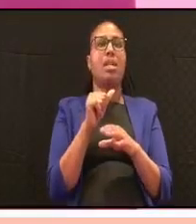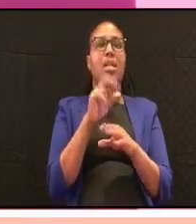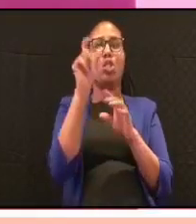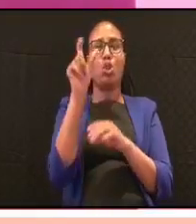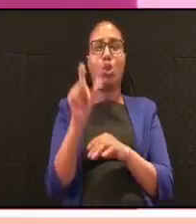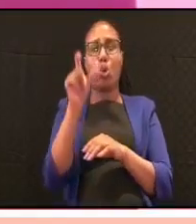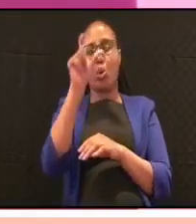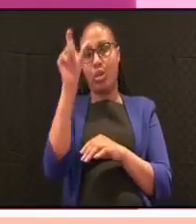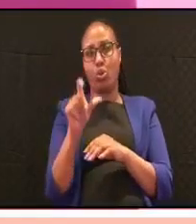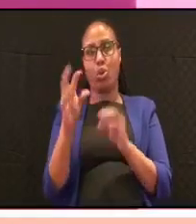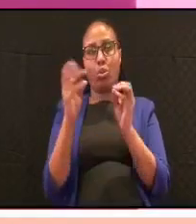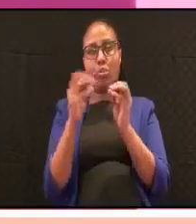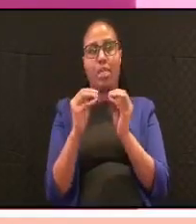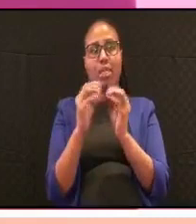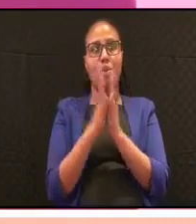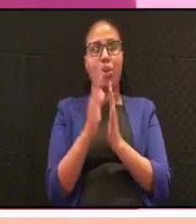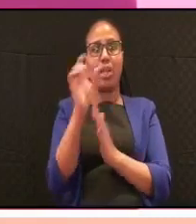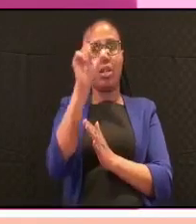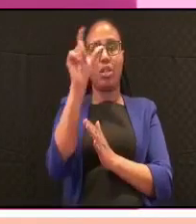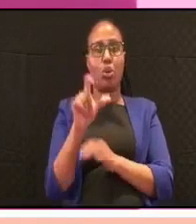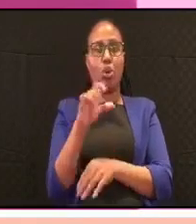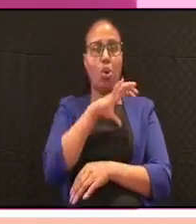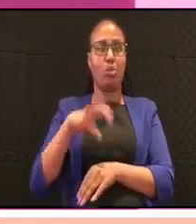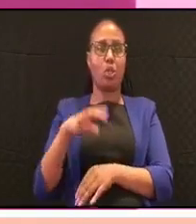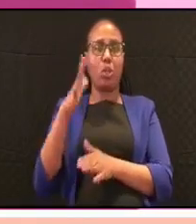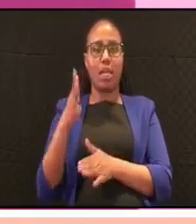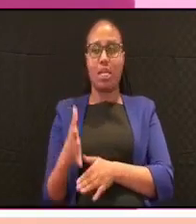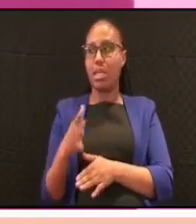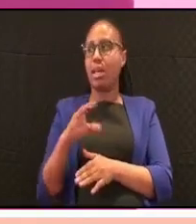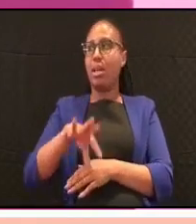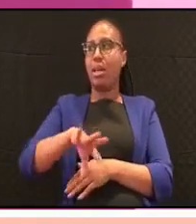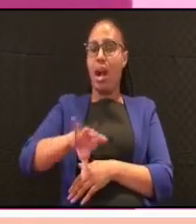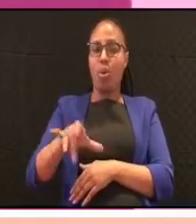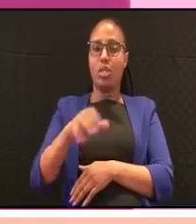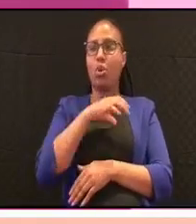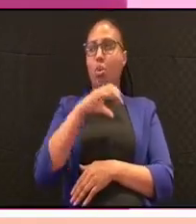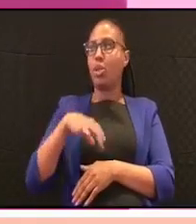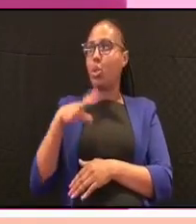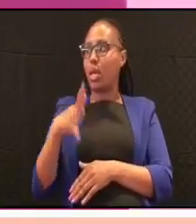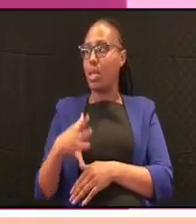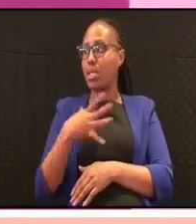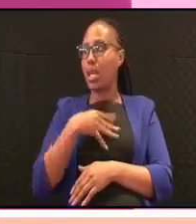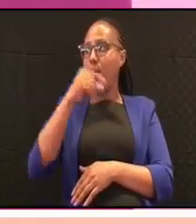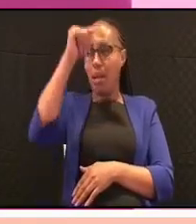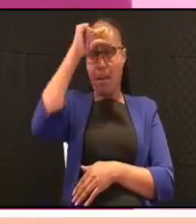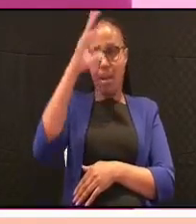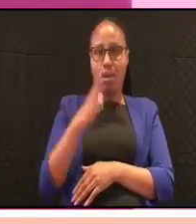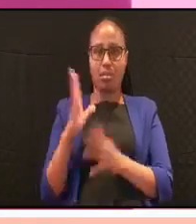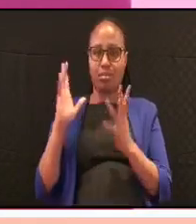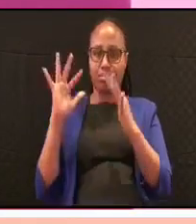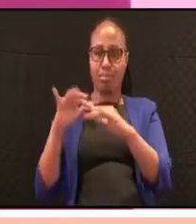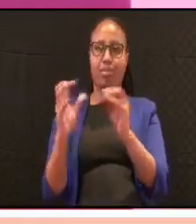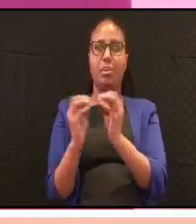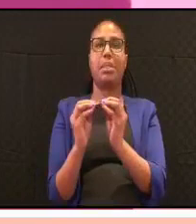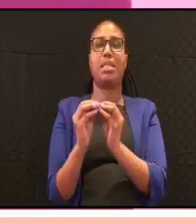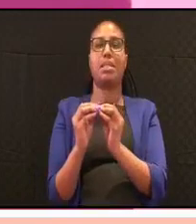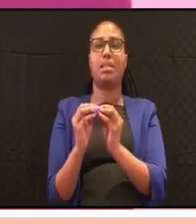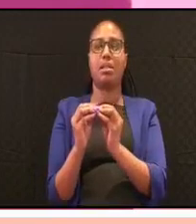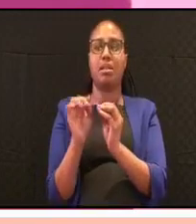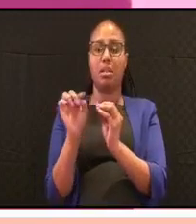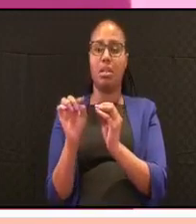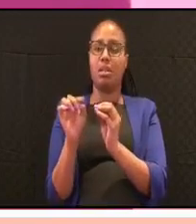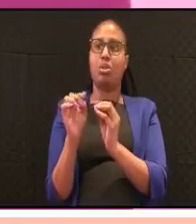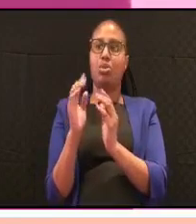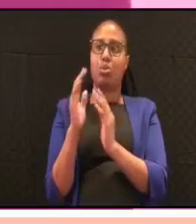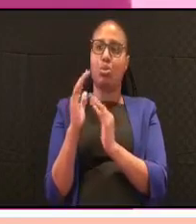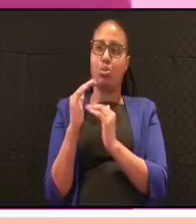meetings with the regional commissioner, the county commissioners, and the governors, so that we align